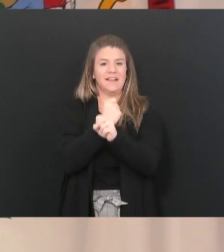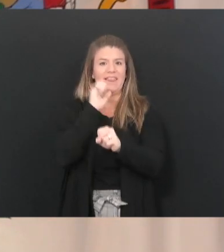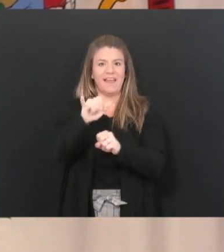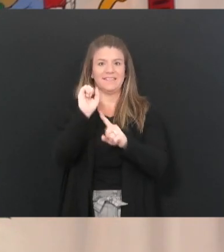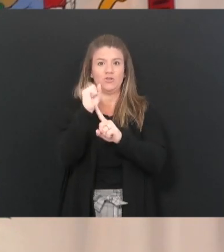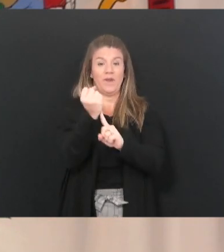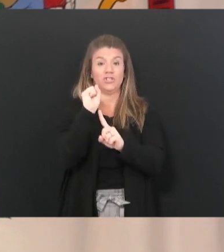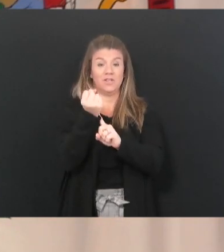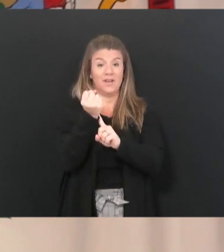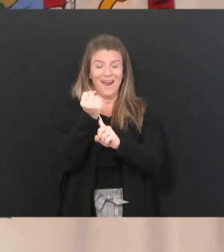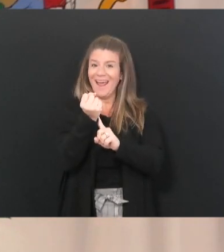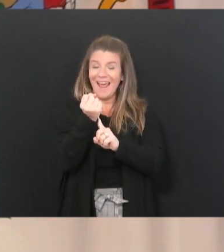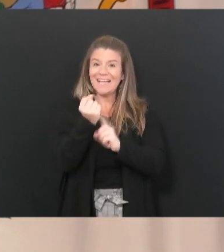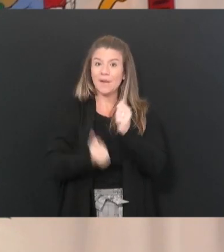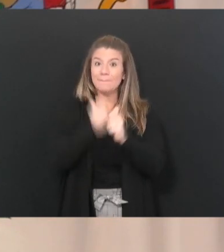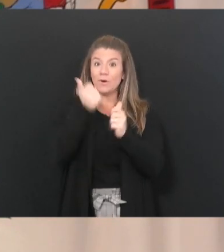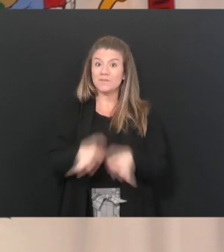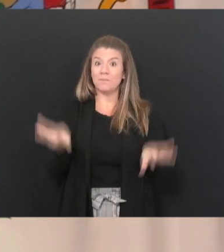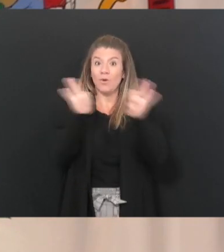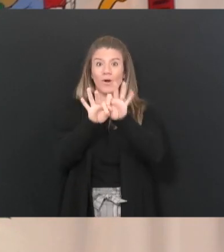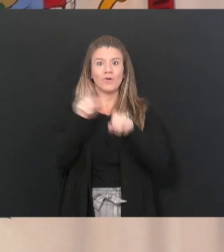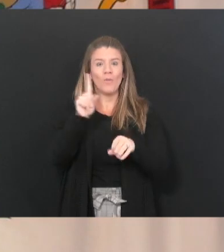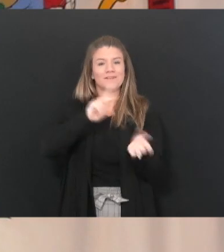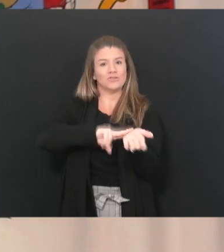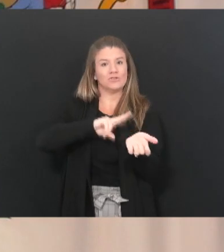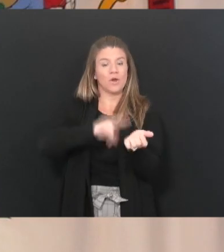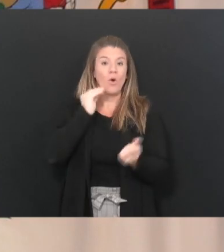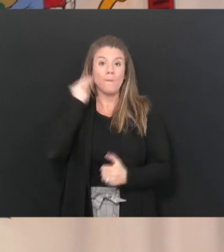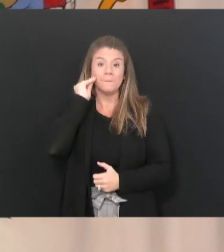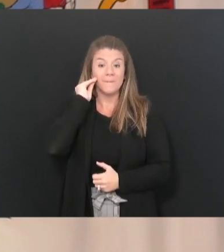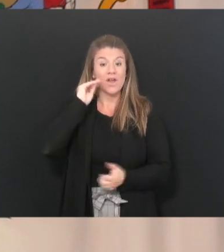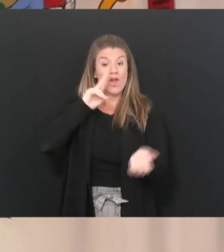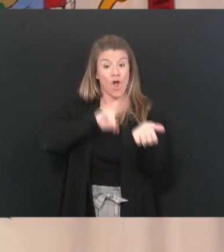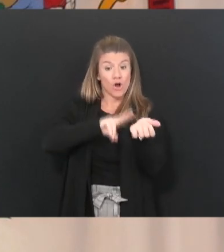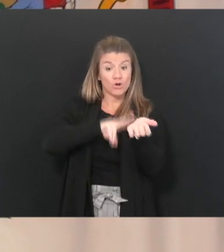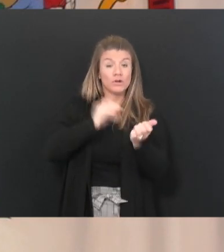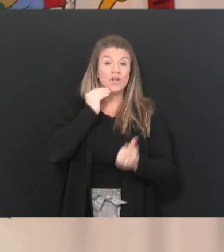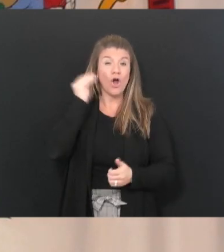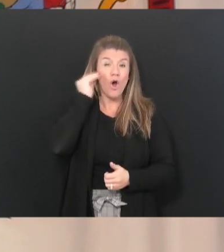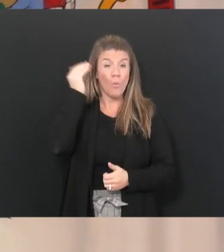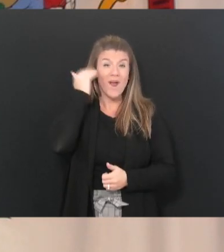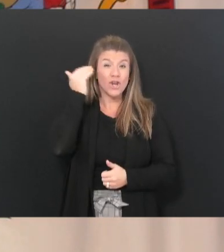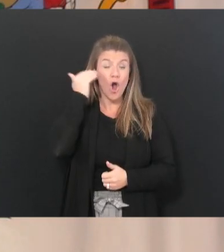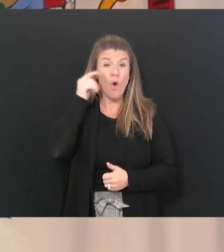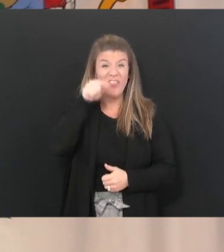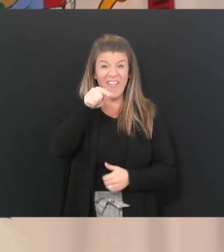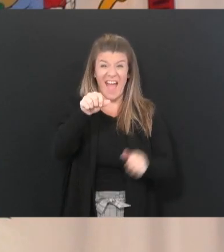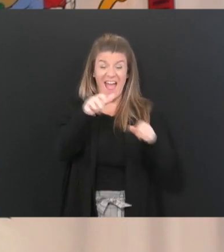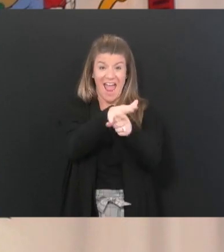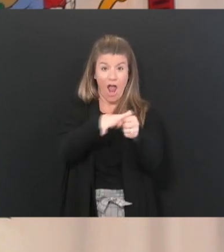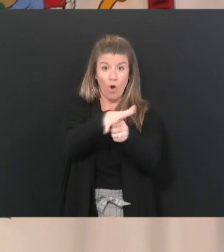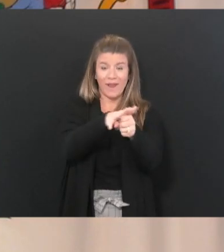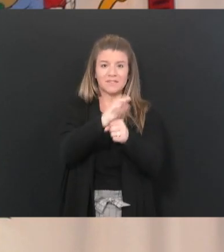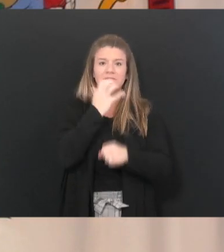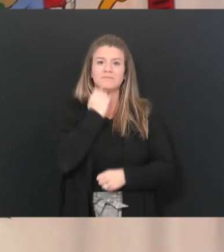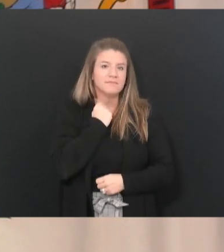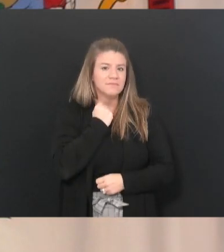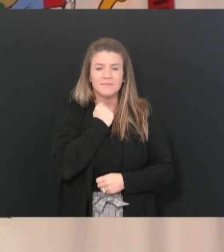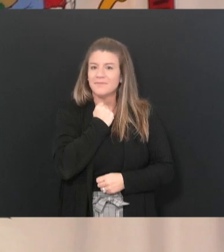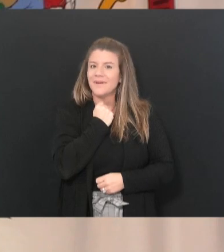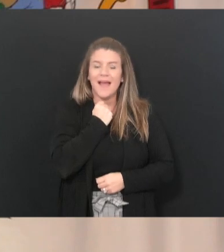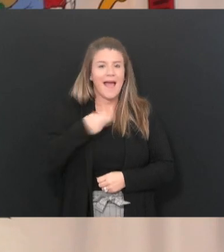fires that are at our nursing homes. Our nursing homes, we all know, the most vulnerable of all of our